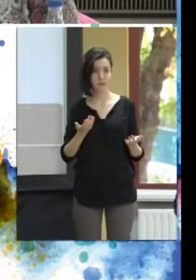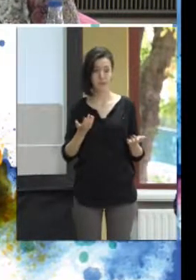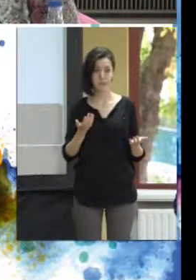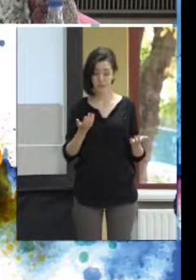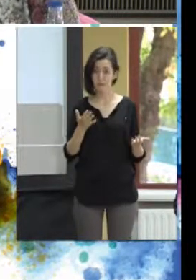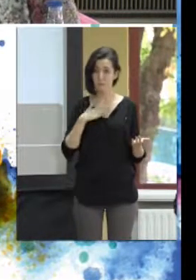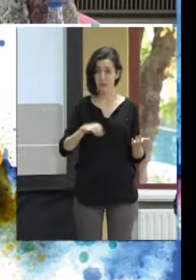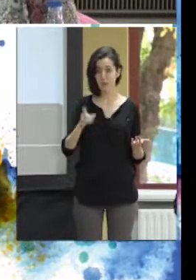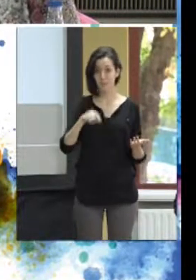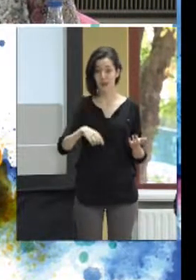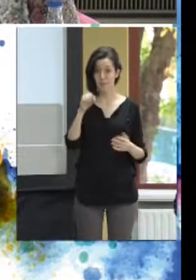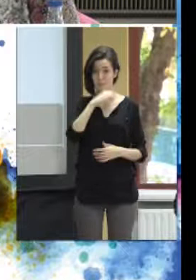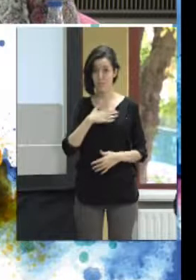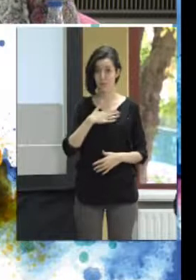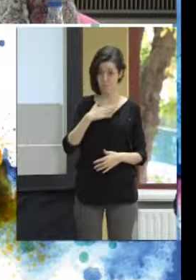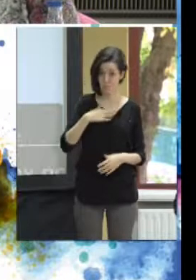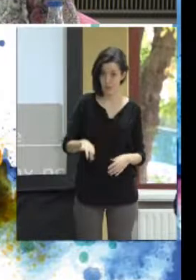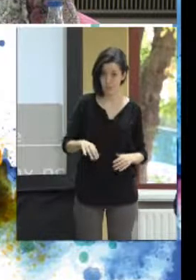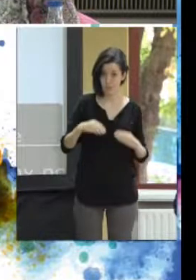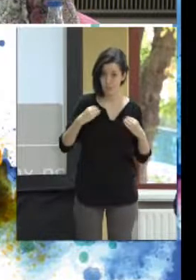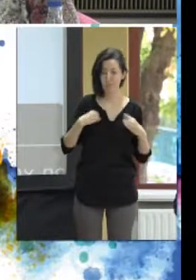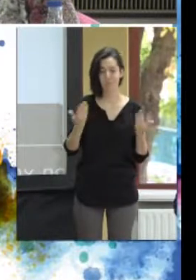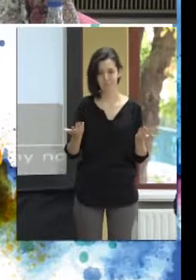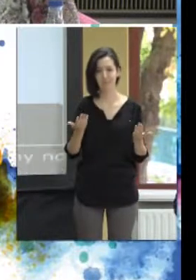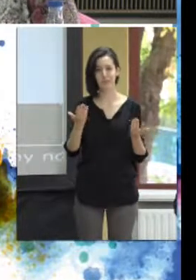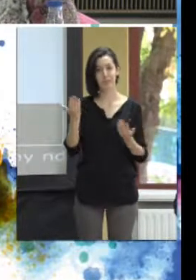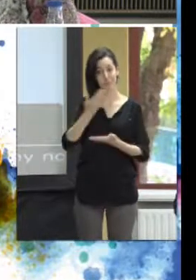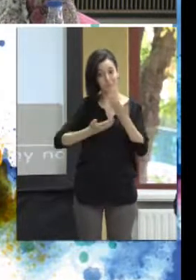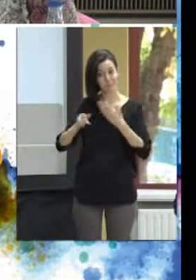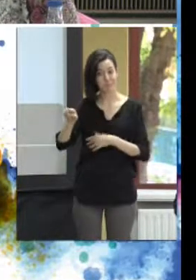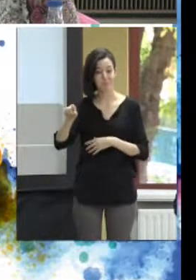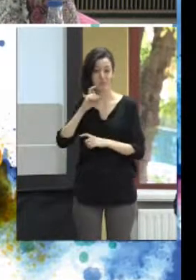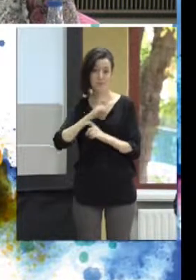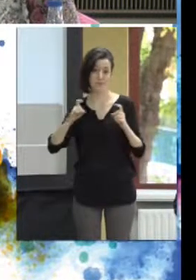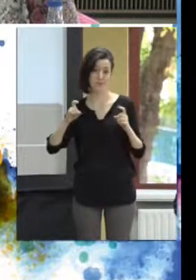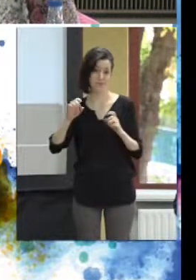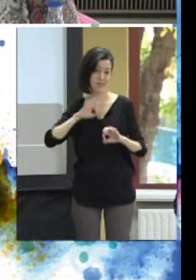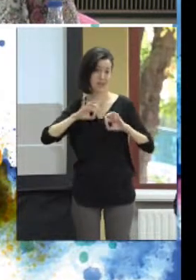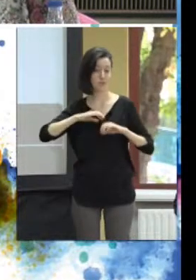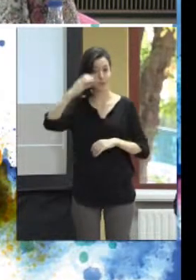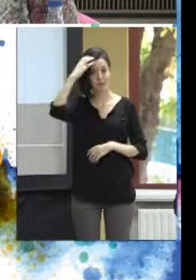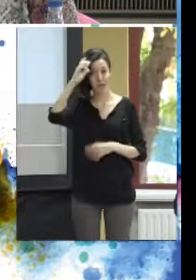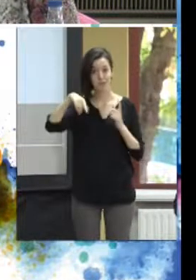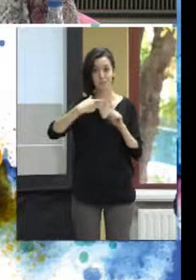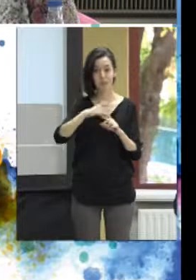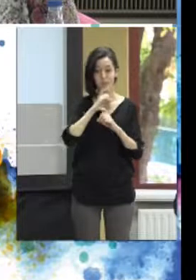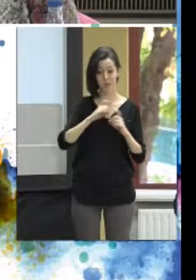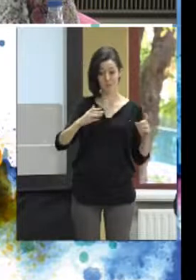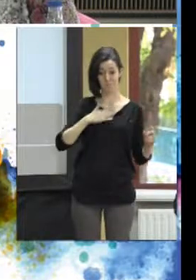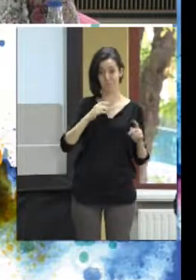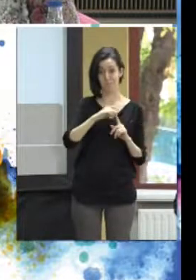enjoying opera? So in collaboration with the Teatro Real Foundation, the Royal Theatre Foundation,